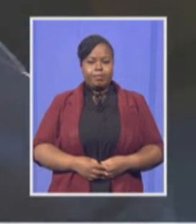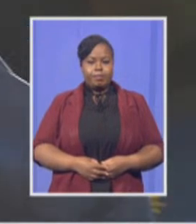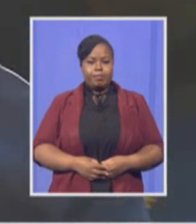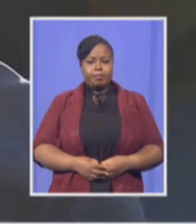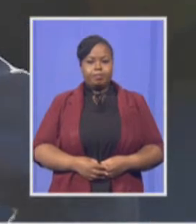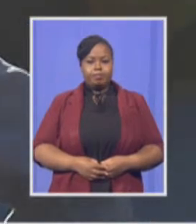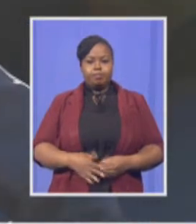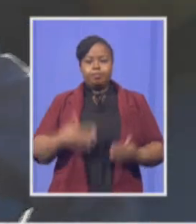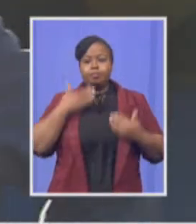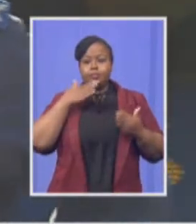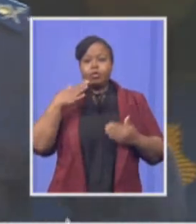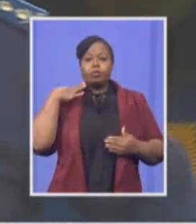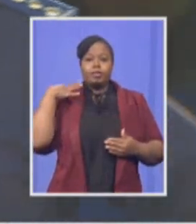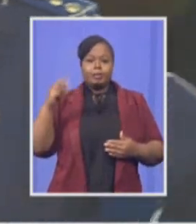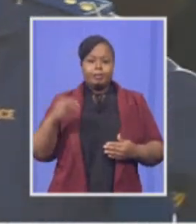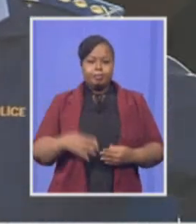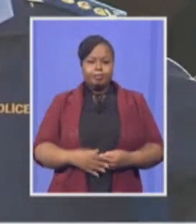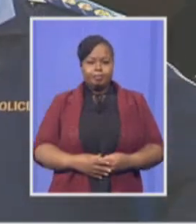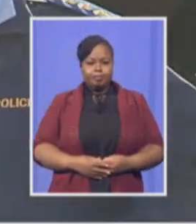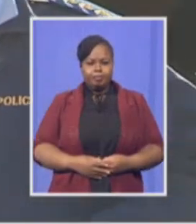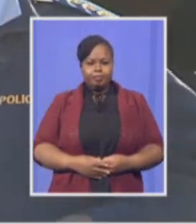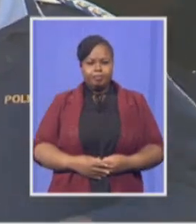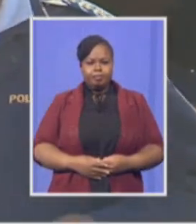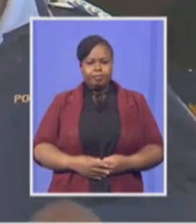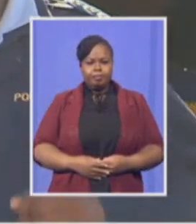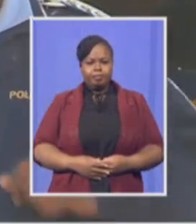Thanks, Minister. Minister wa Nomzamo.